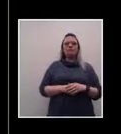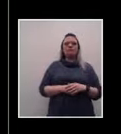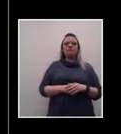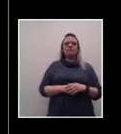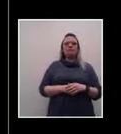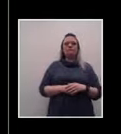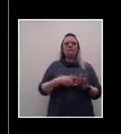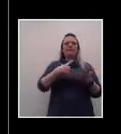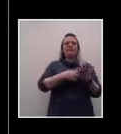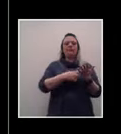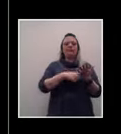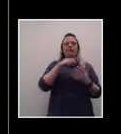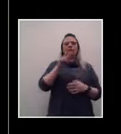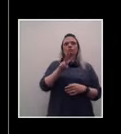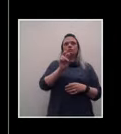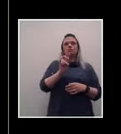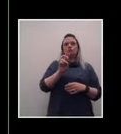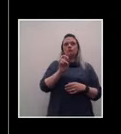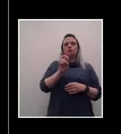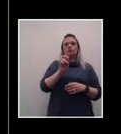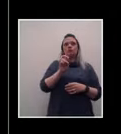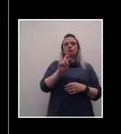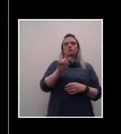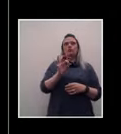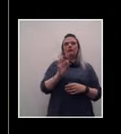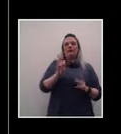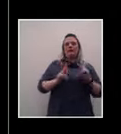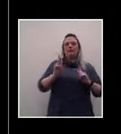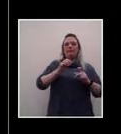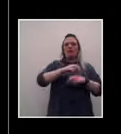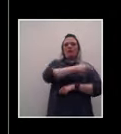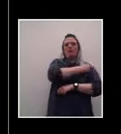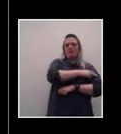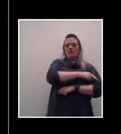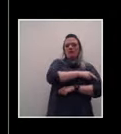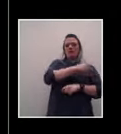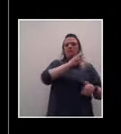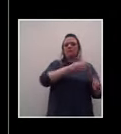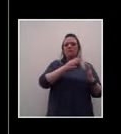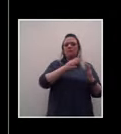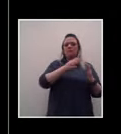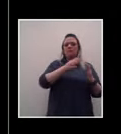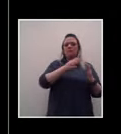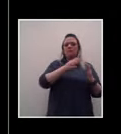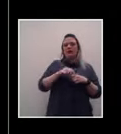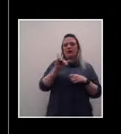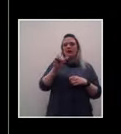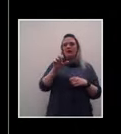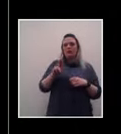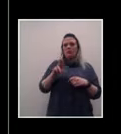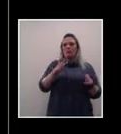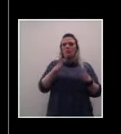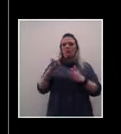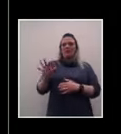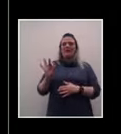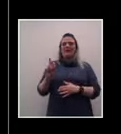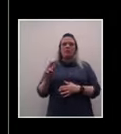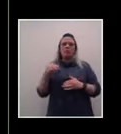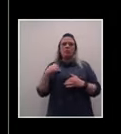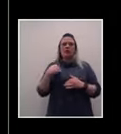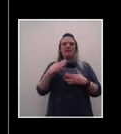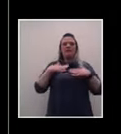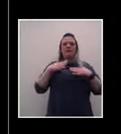the 229 people that are hospitalized. Of those, 120 were in ICU, and 92 of those had an airway